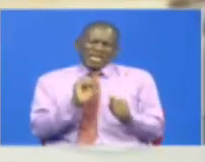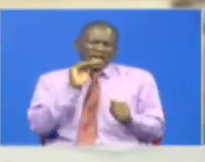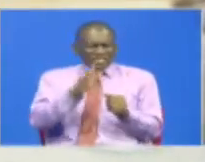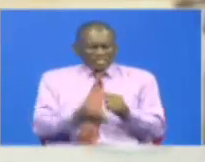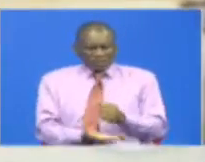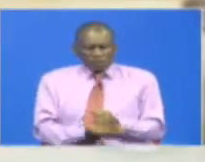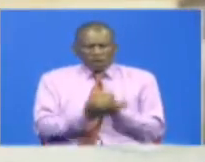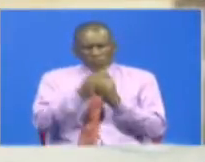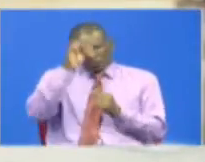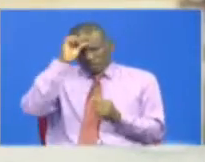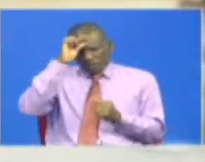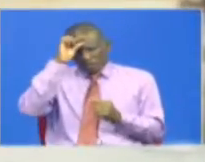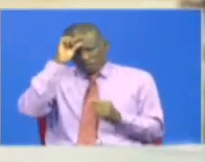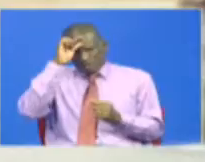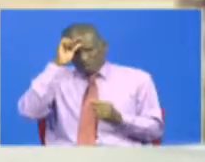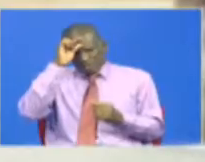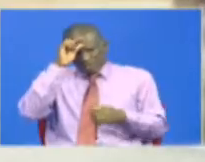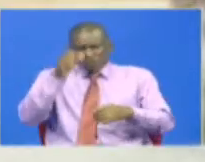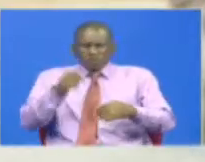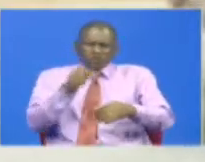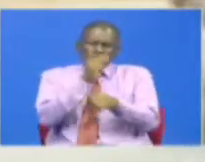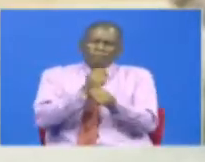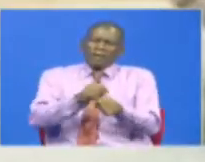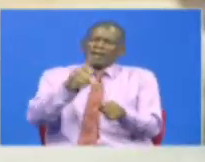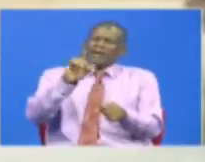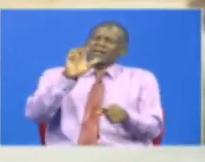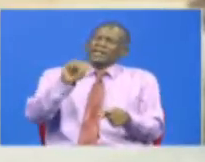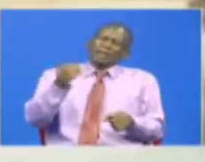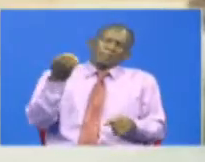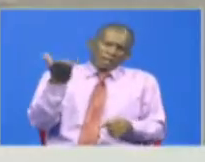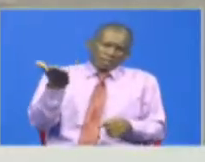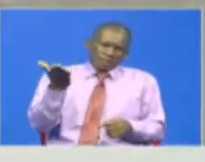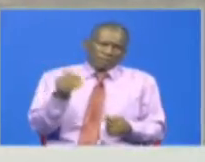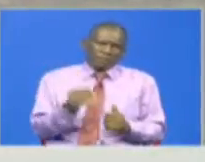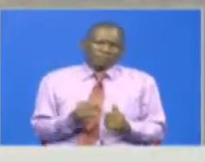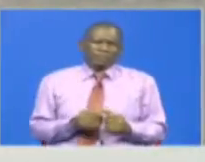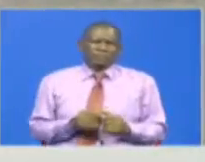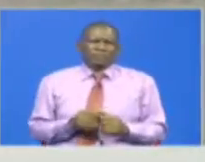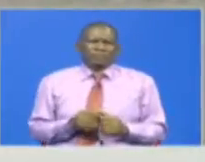kwa serikali tutengenezewe dam hapa kwa hii laga.